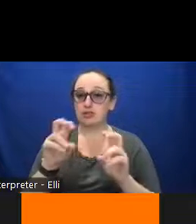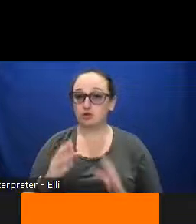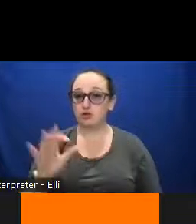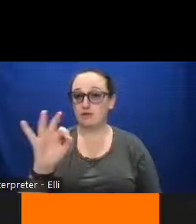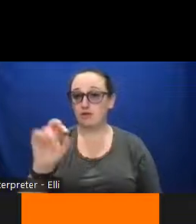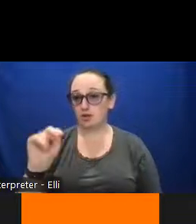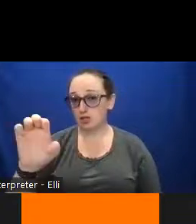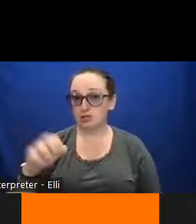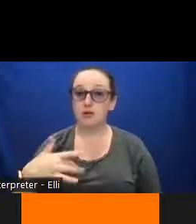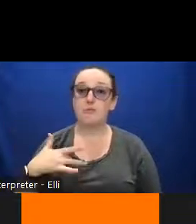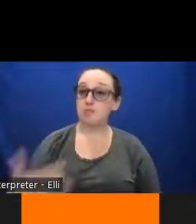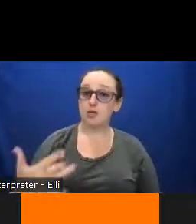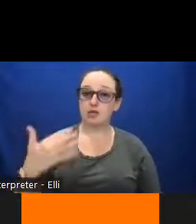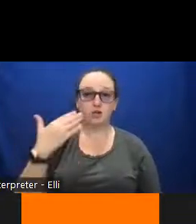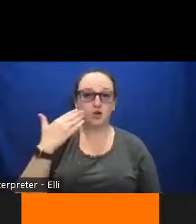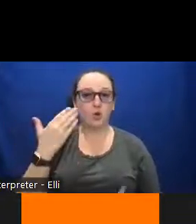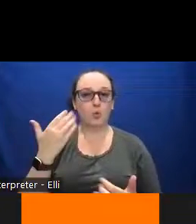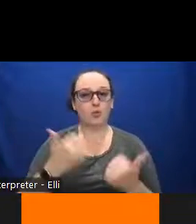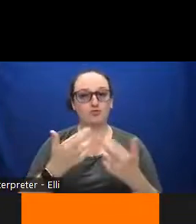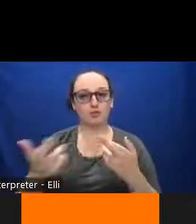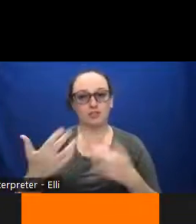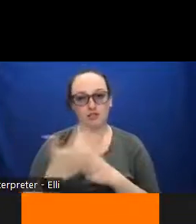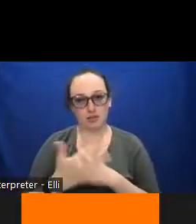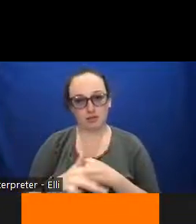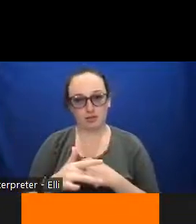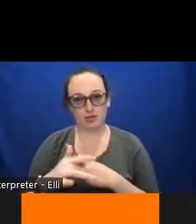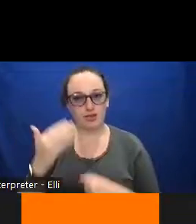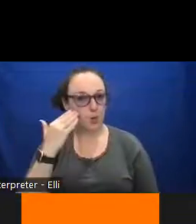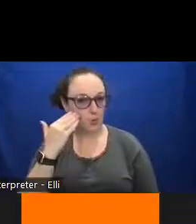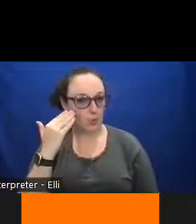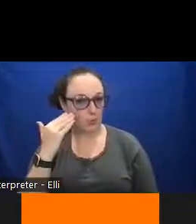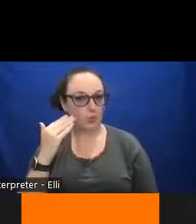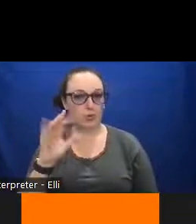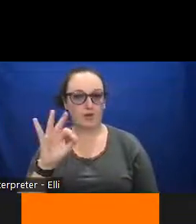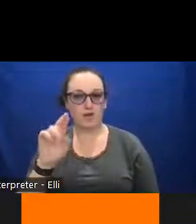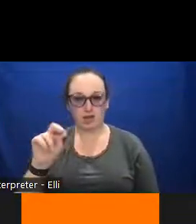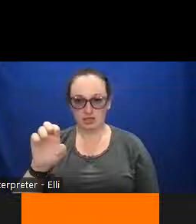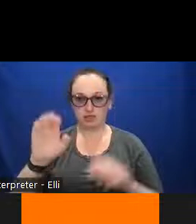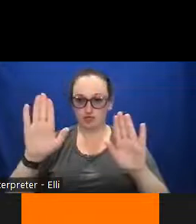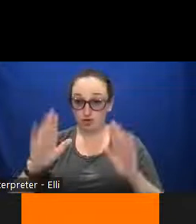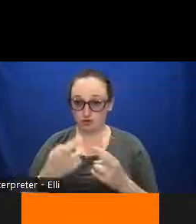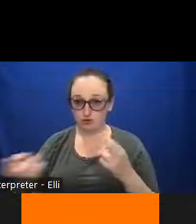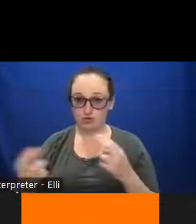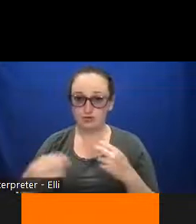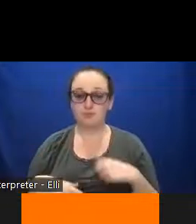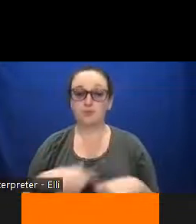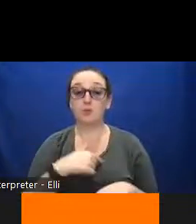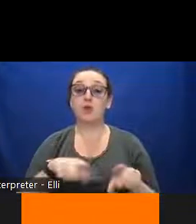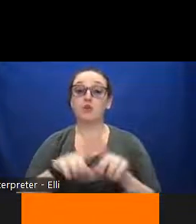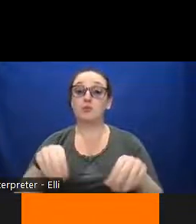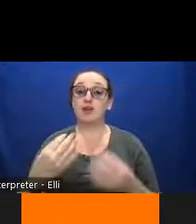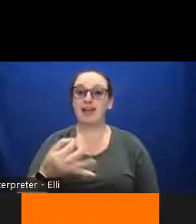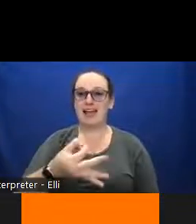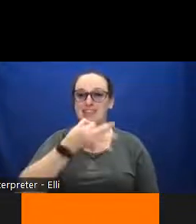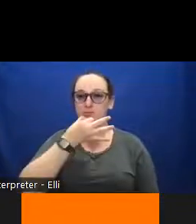knowing what resources are available for their patients, so they're a great resource in that way. We provide expert